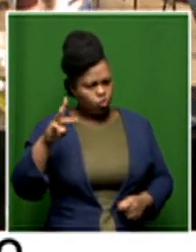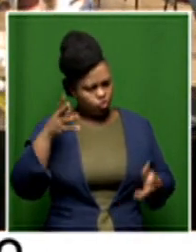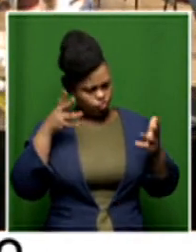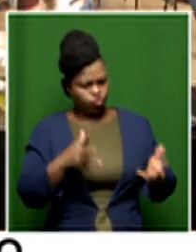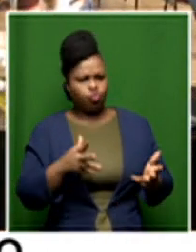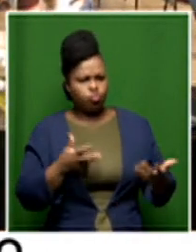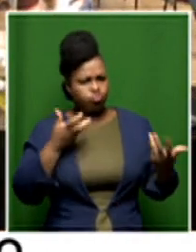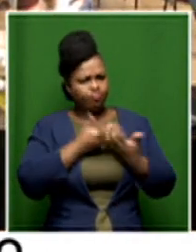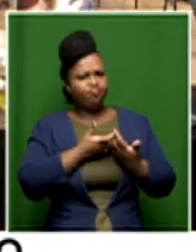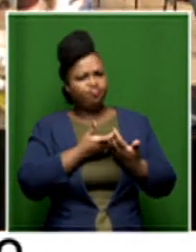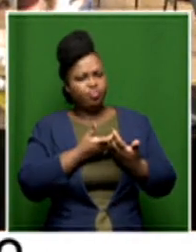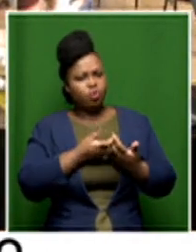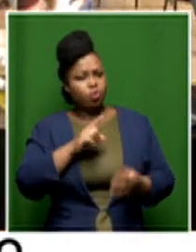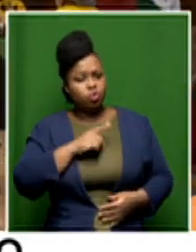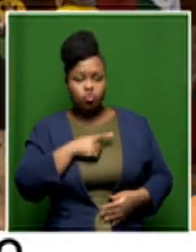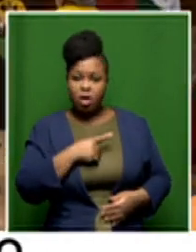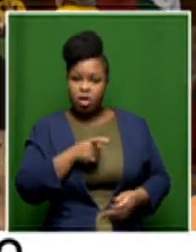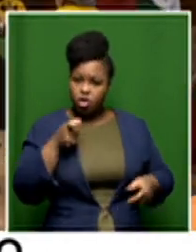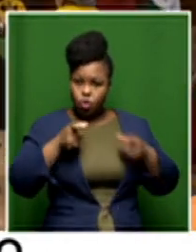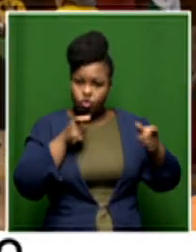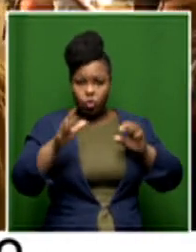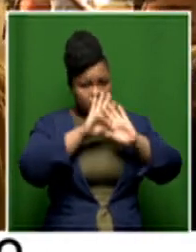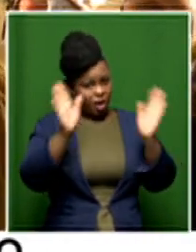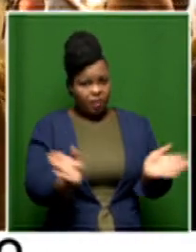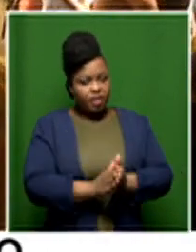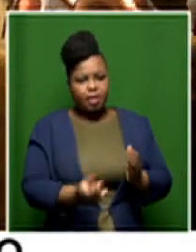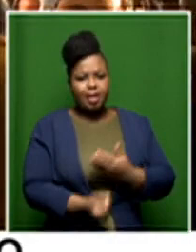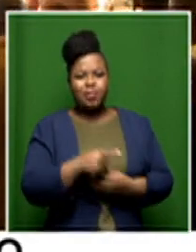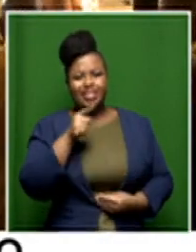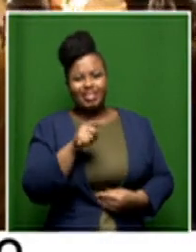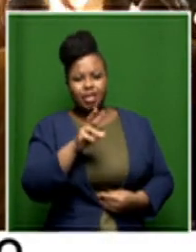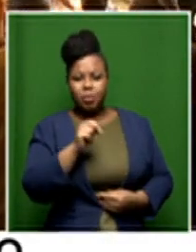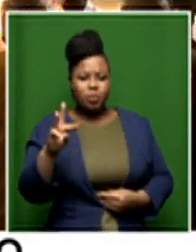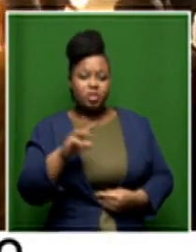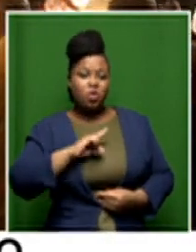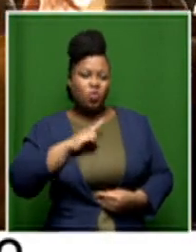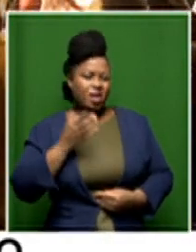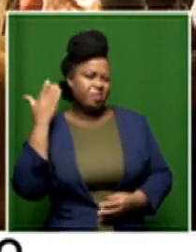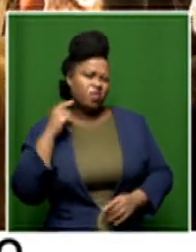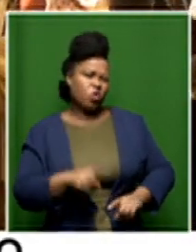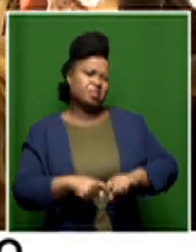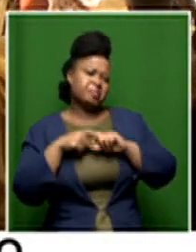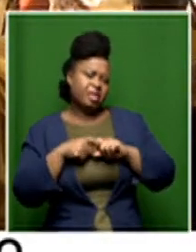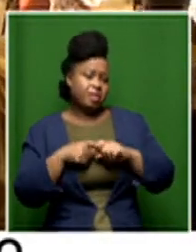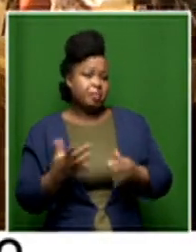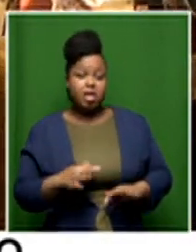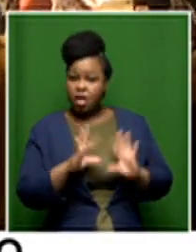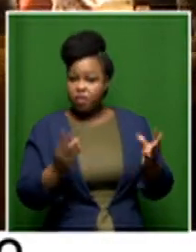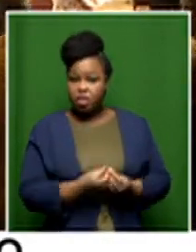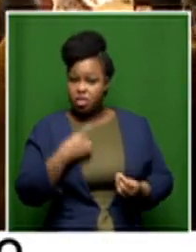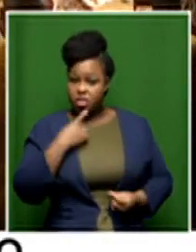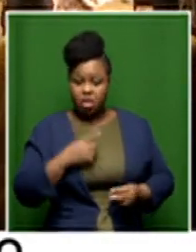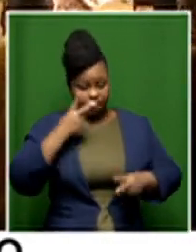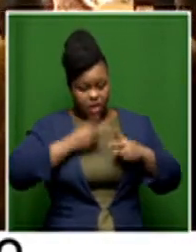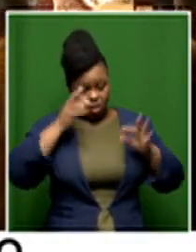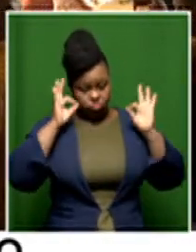he, you know, presses the buttons in the Northwest, even though he still had a suspension. But what he said goes, and